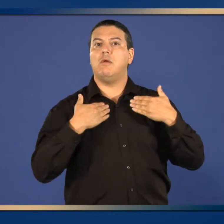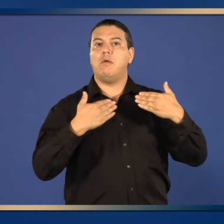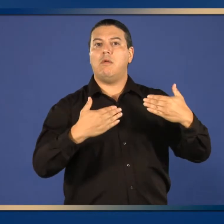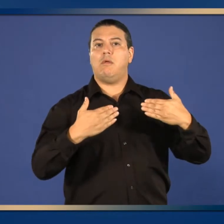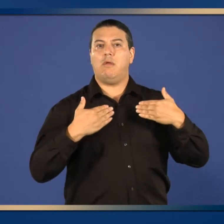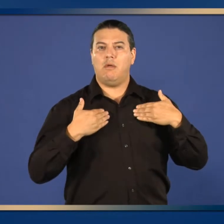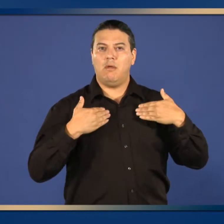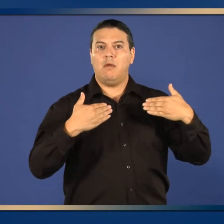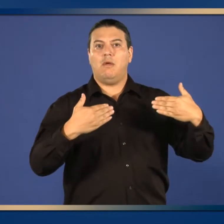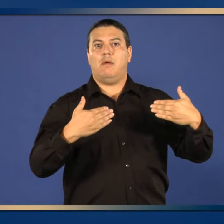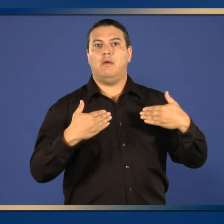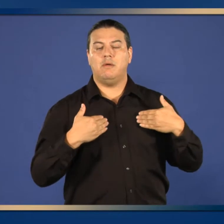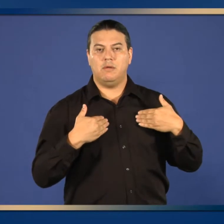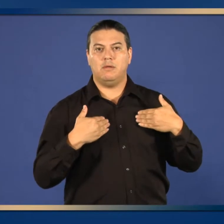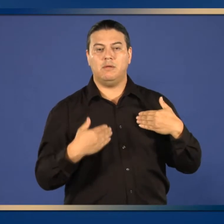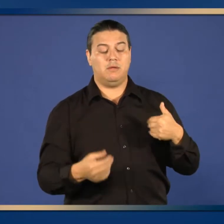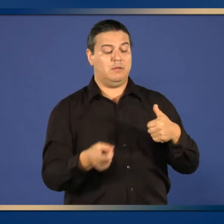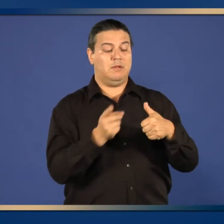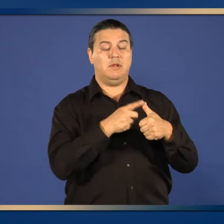shortness of breath,